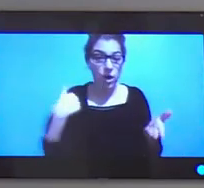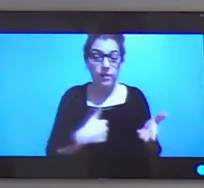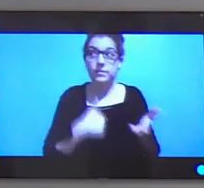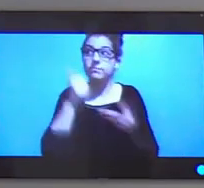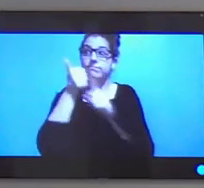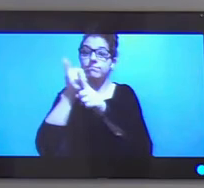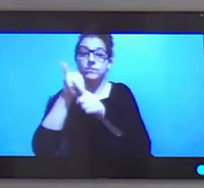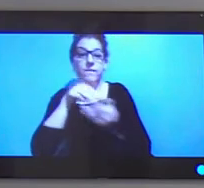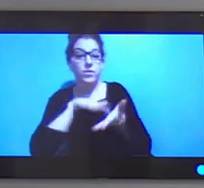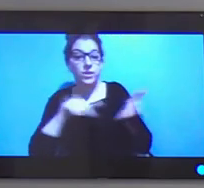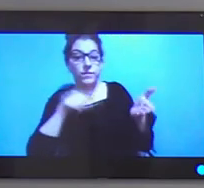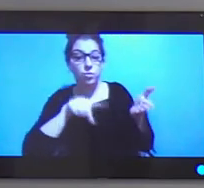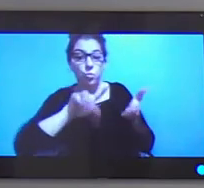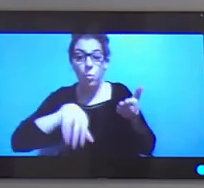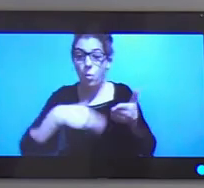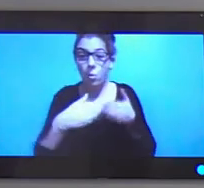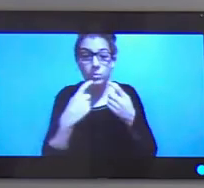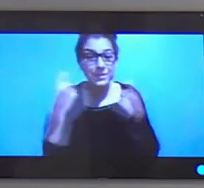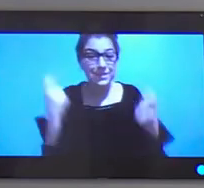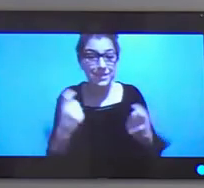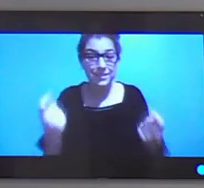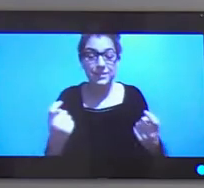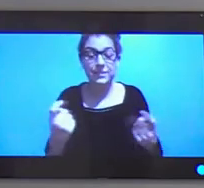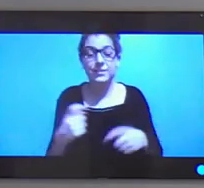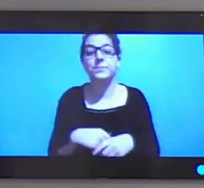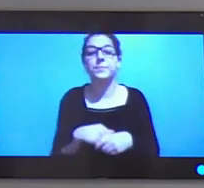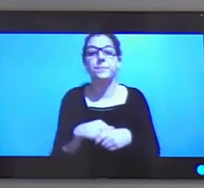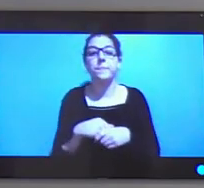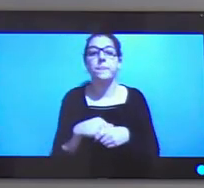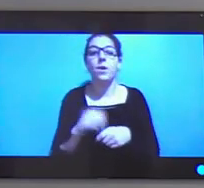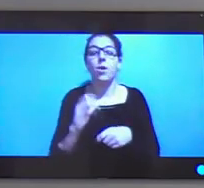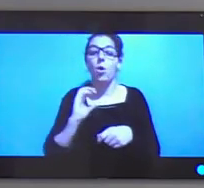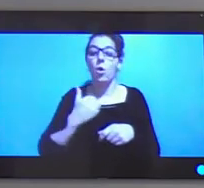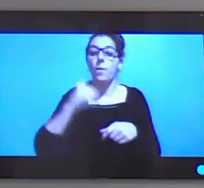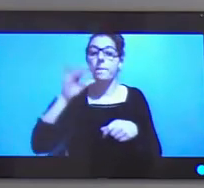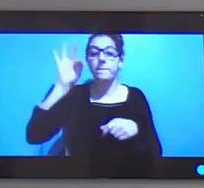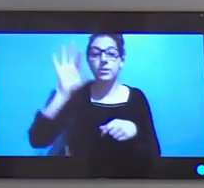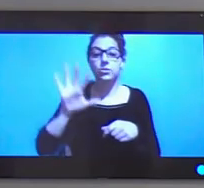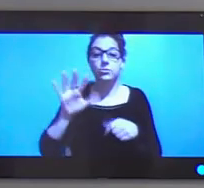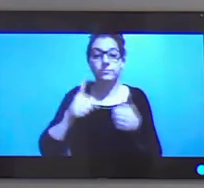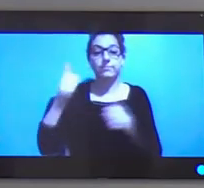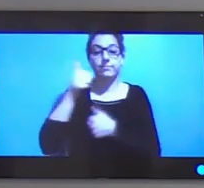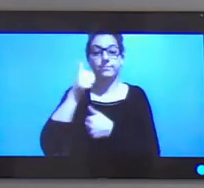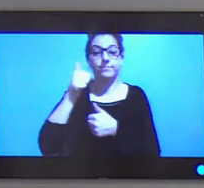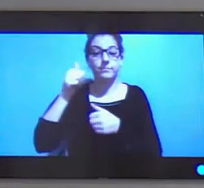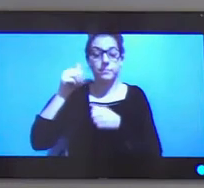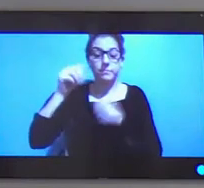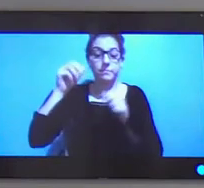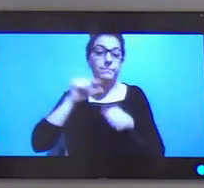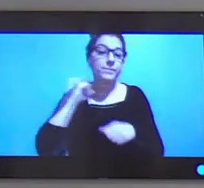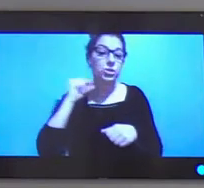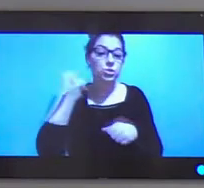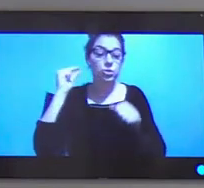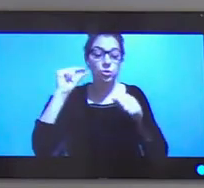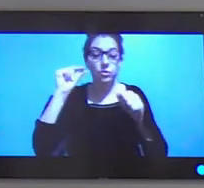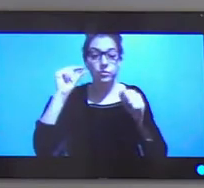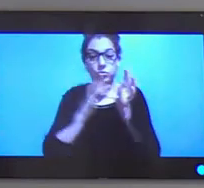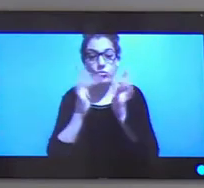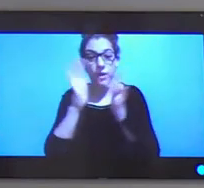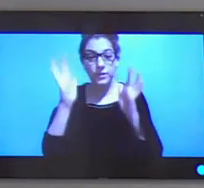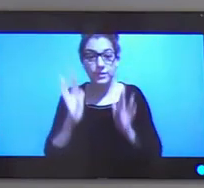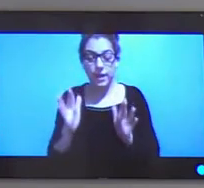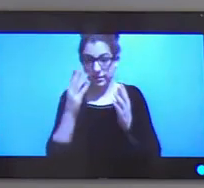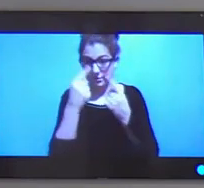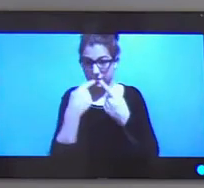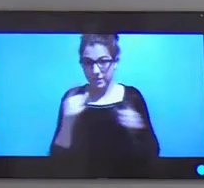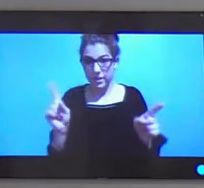your sins. As a called and ordained minister of Christ and by his authority, I therefore declare to you the entire forgiveness of all